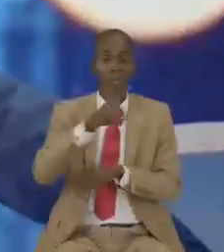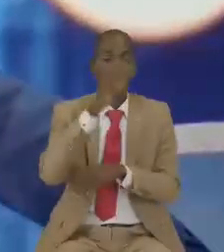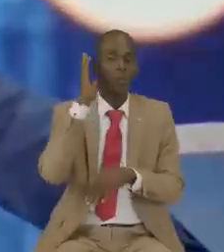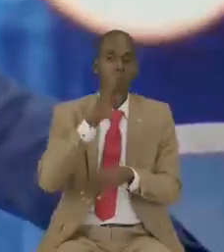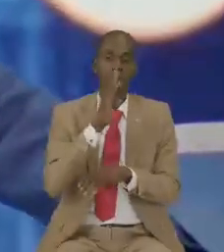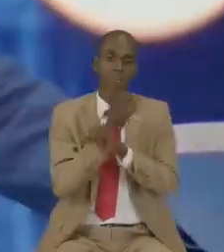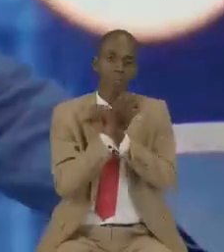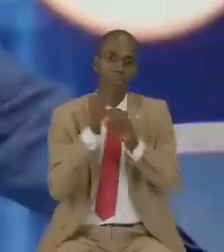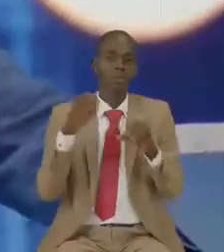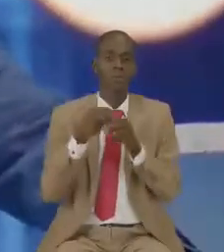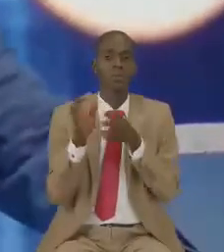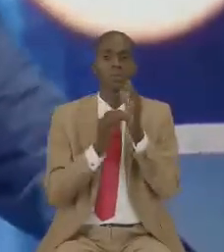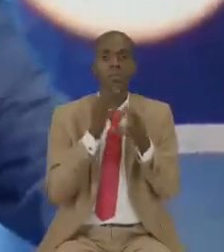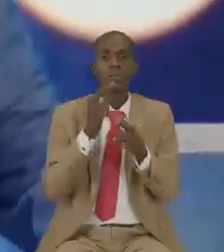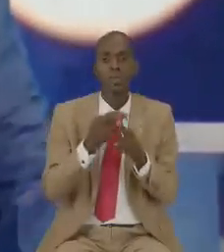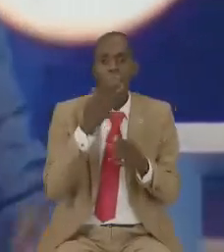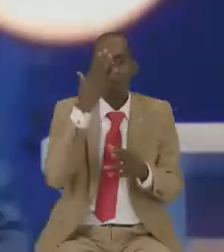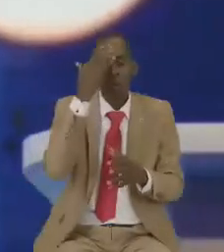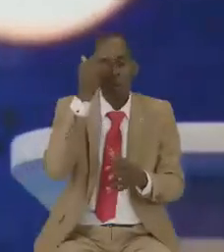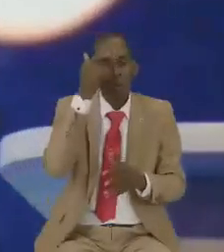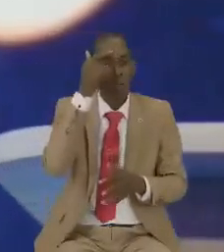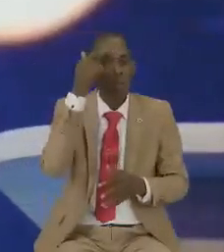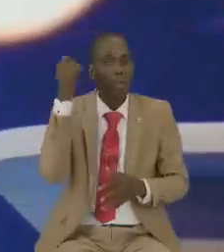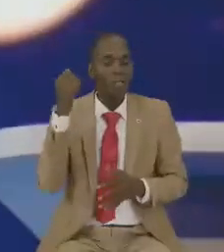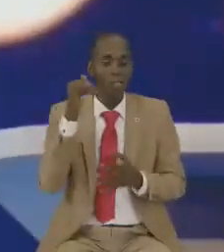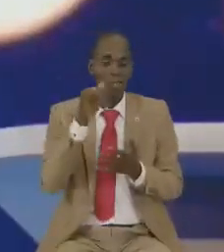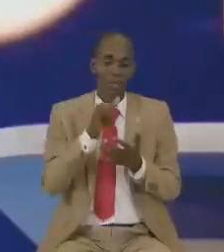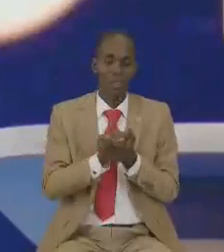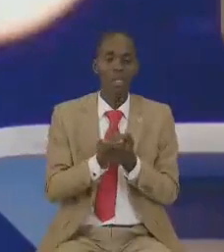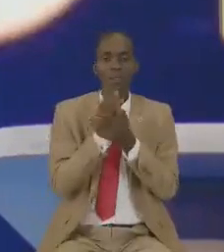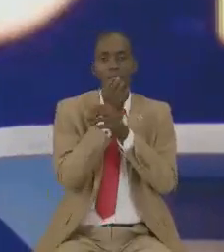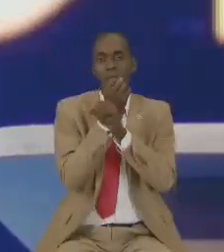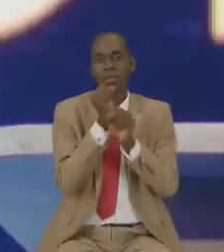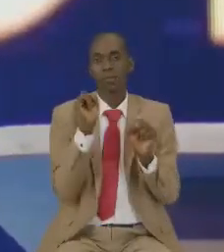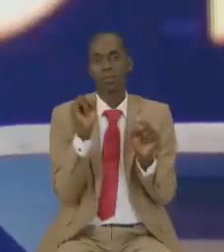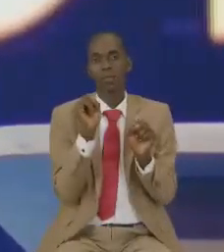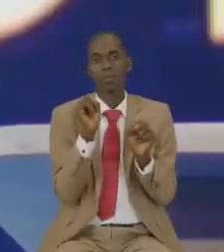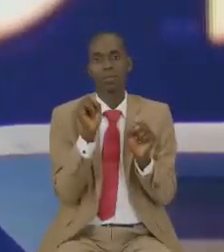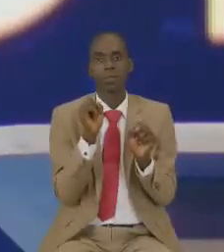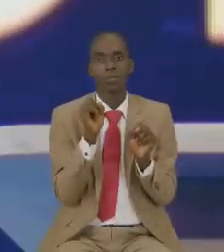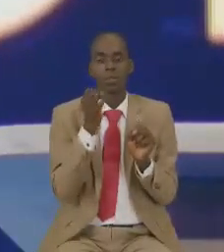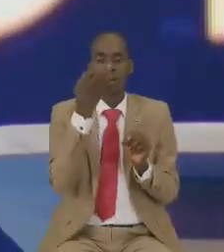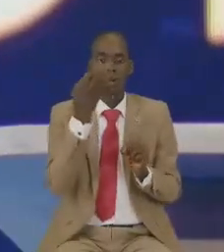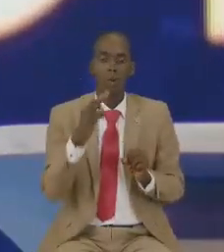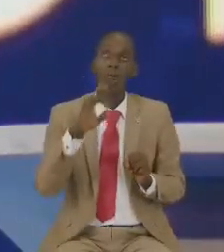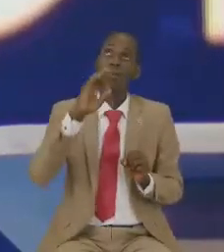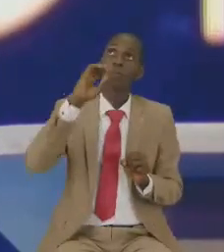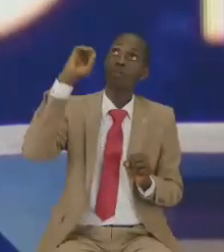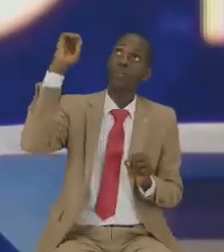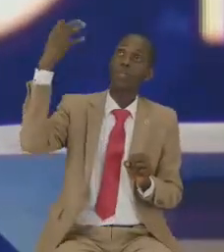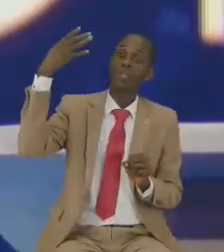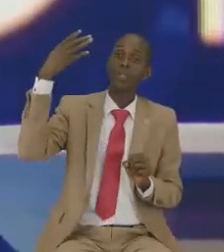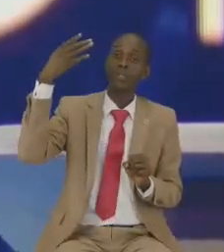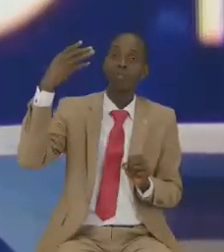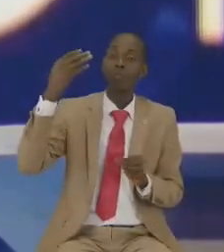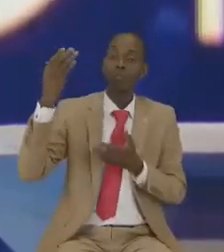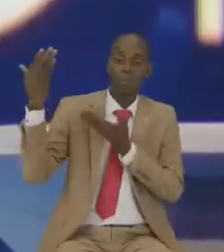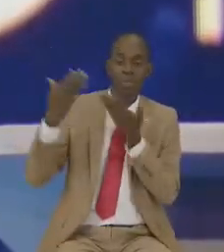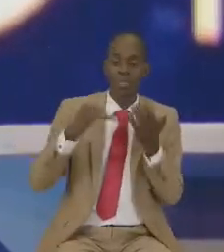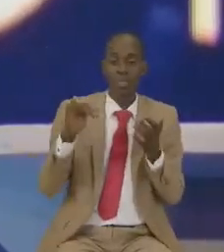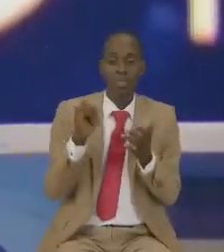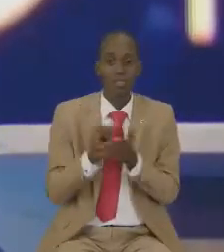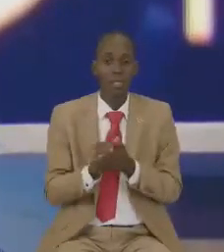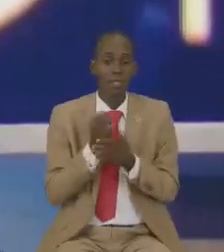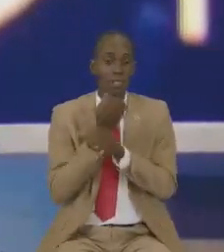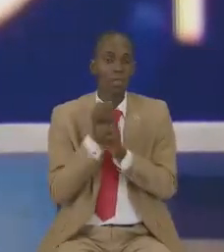saved. Because that salvation, or grace bringing that salvation, has appeared